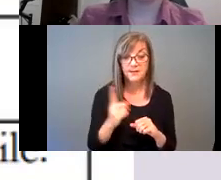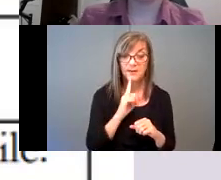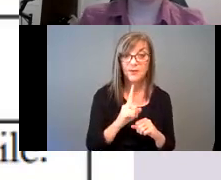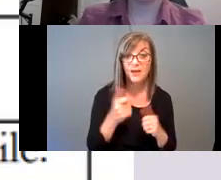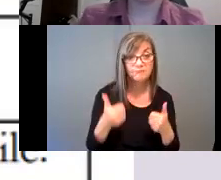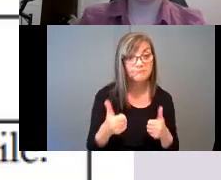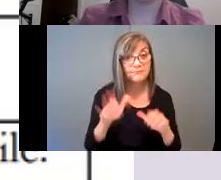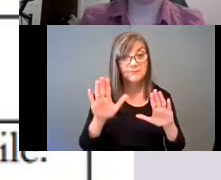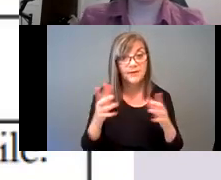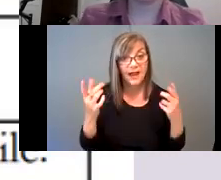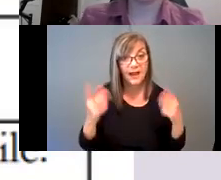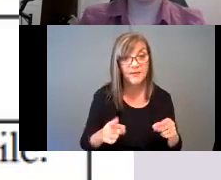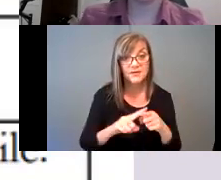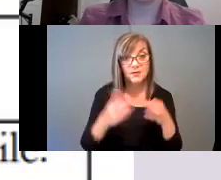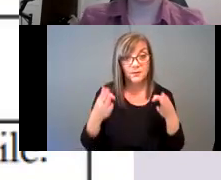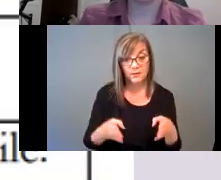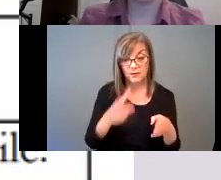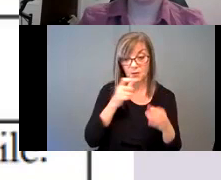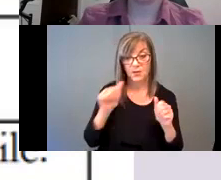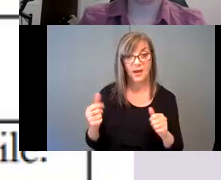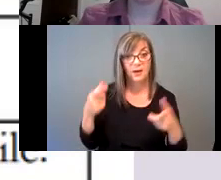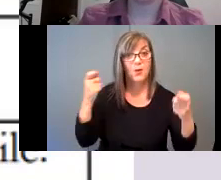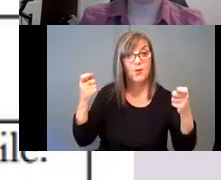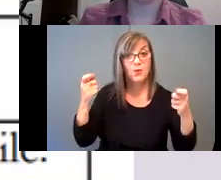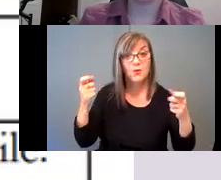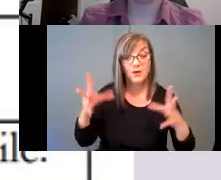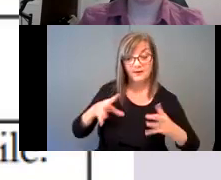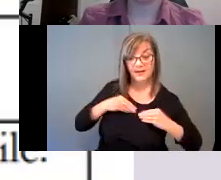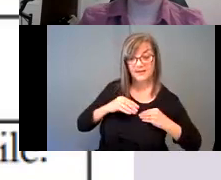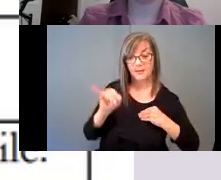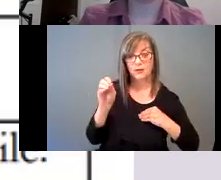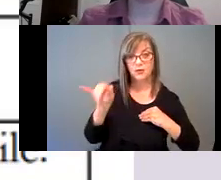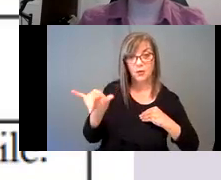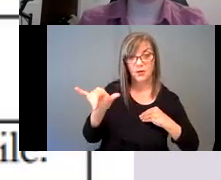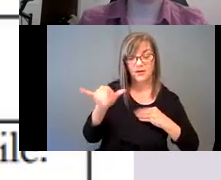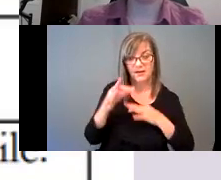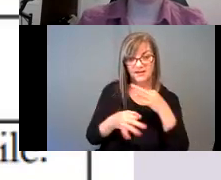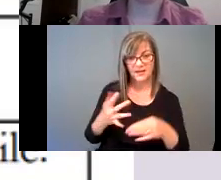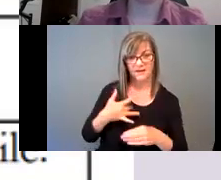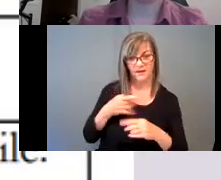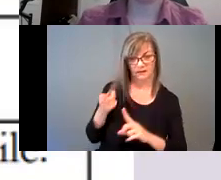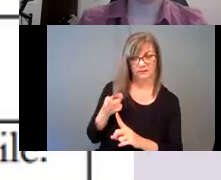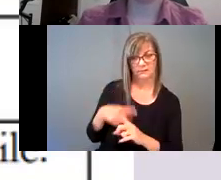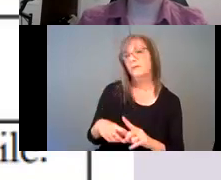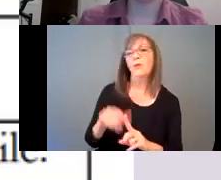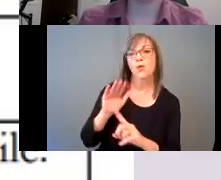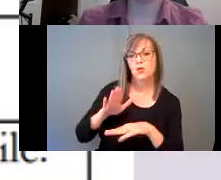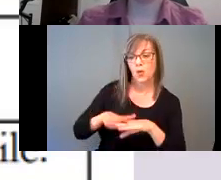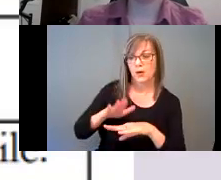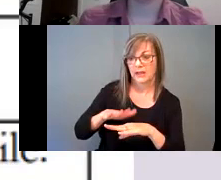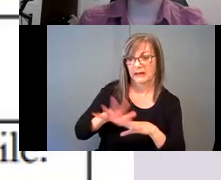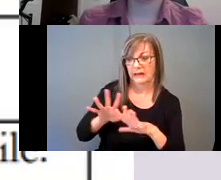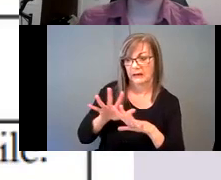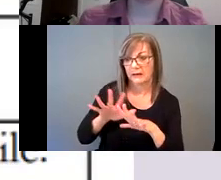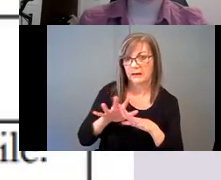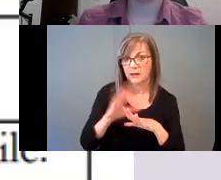someone who has a great capacity for joy, instead of using it as a warning to start practicing for disaster, which is something that a lot of